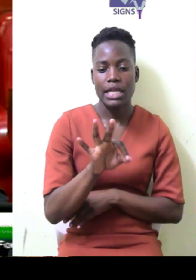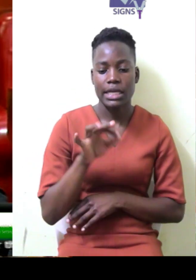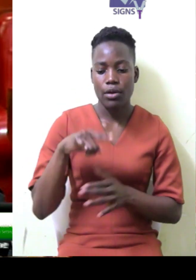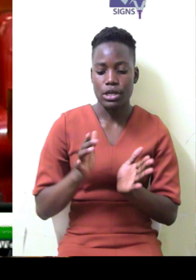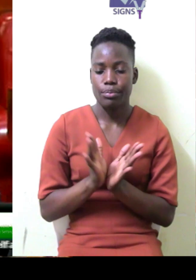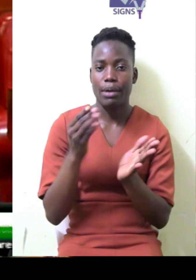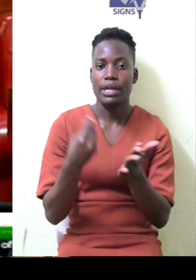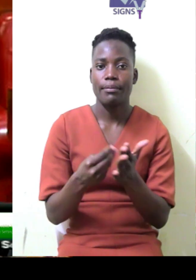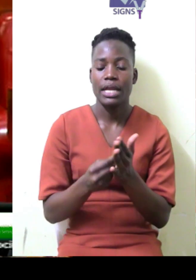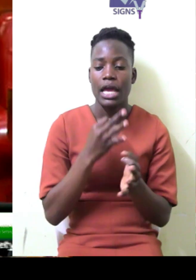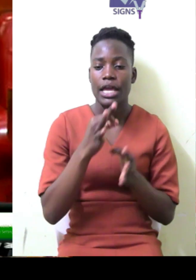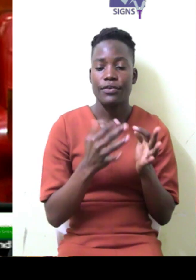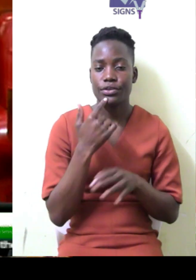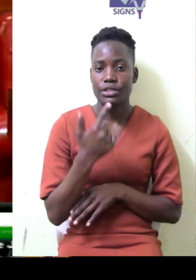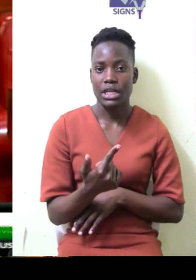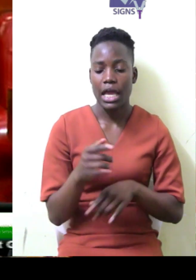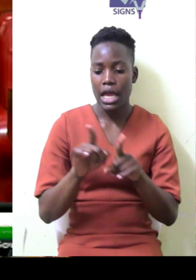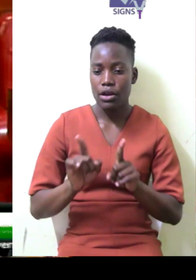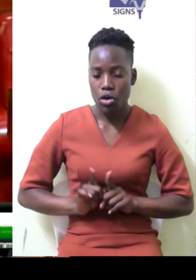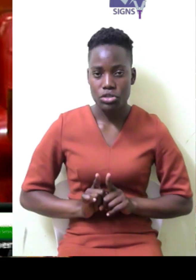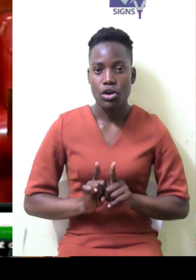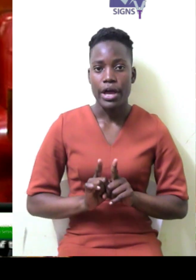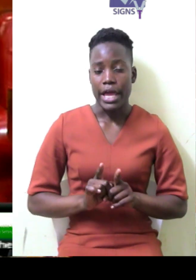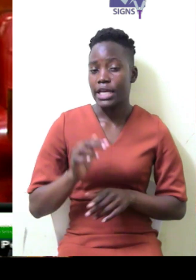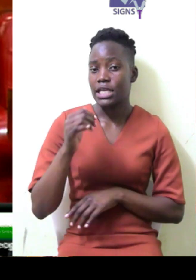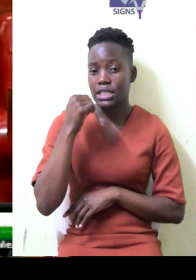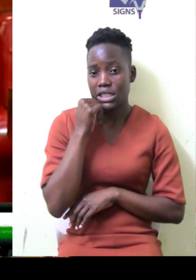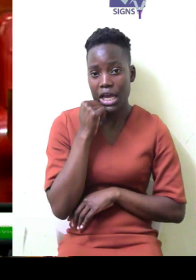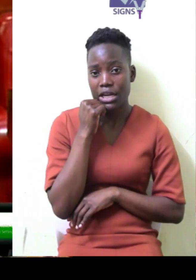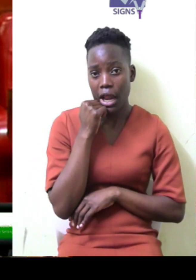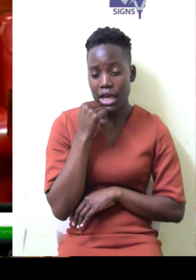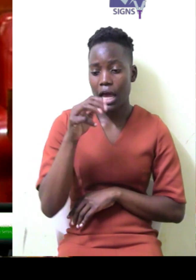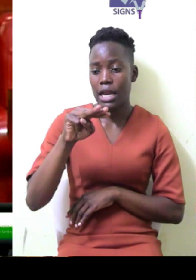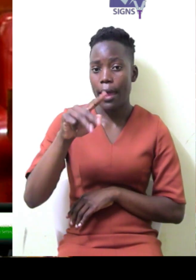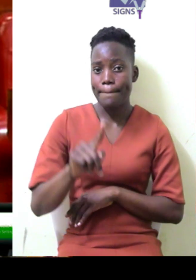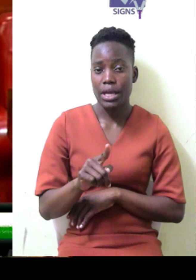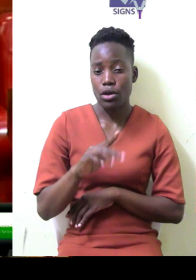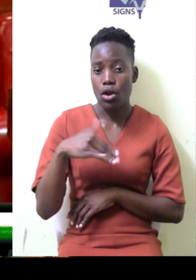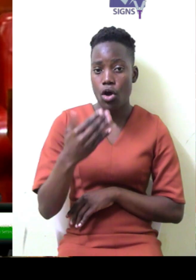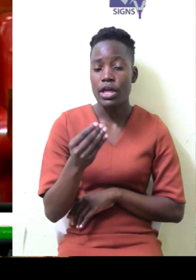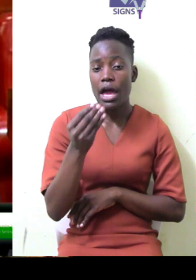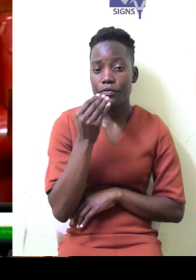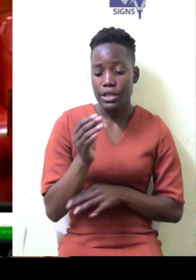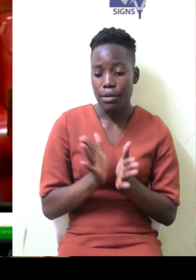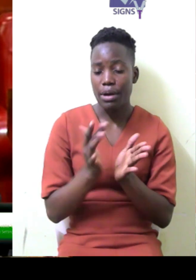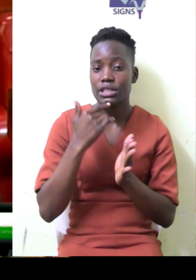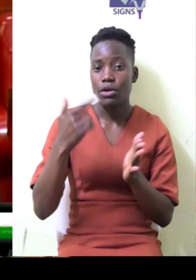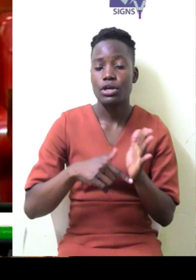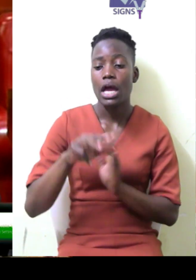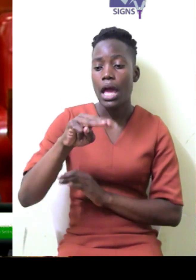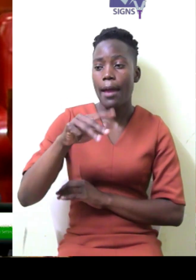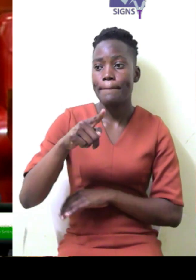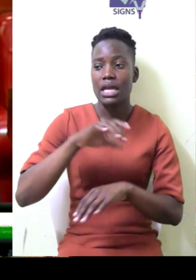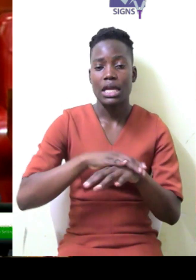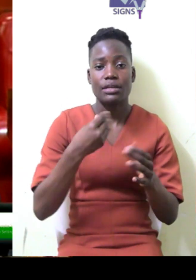money. If you say, and it is unfortunate that a member of parliament should seek to mislead the public by saying that members of parliament already get